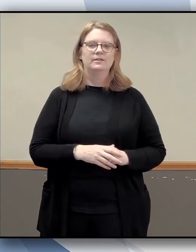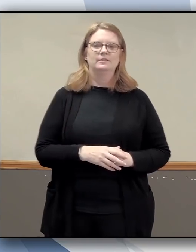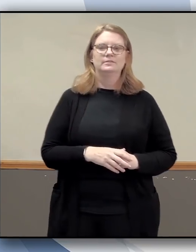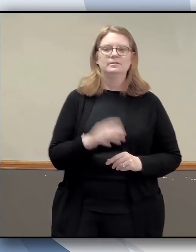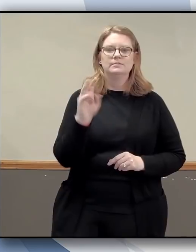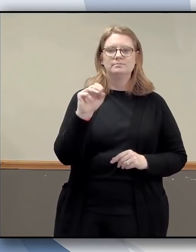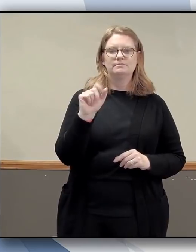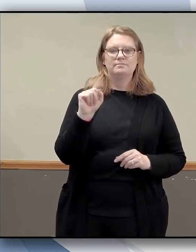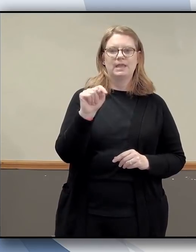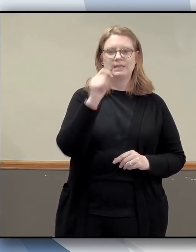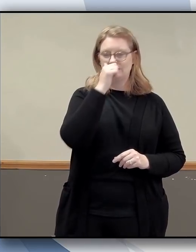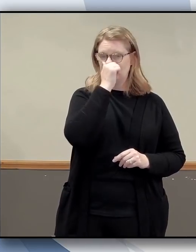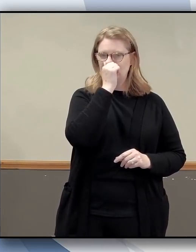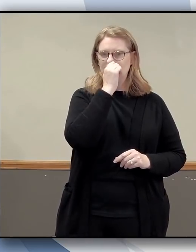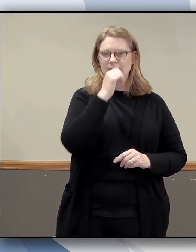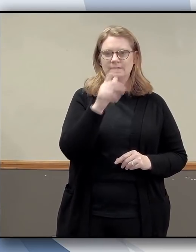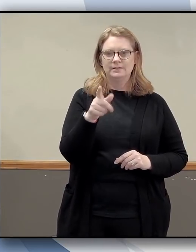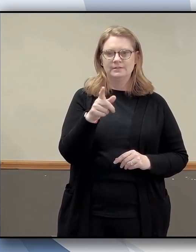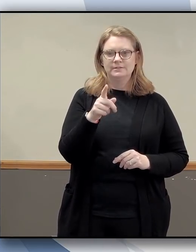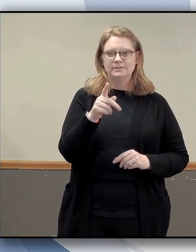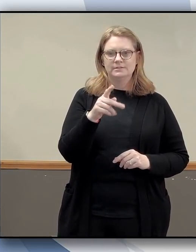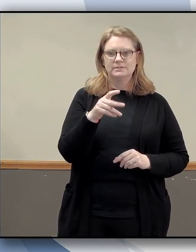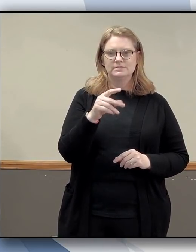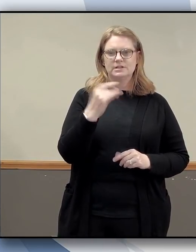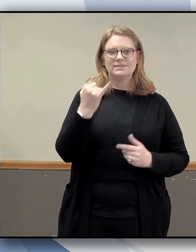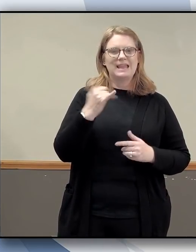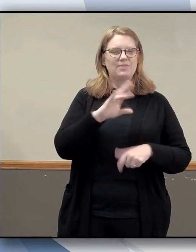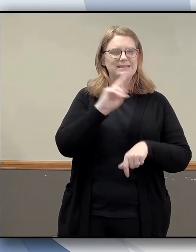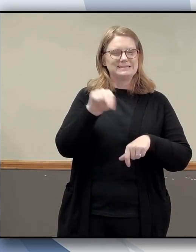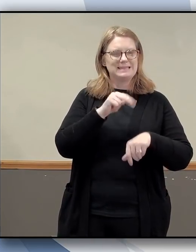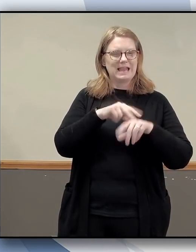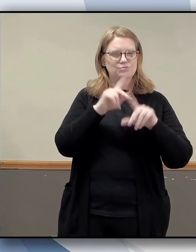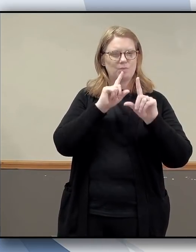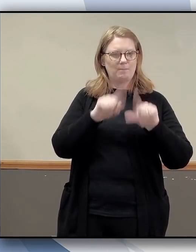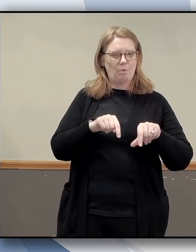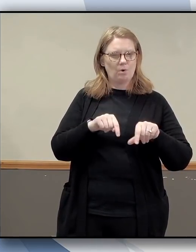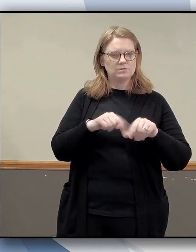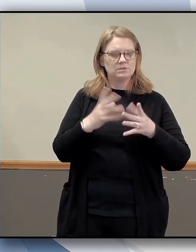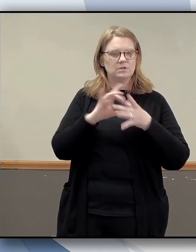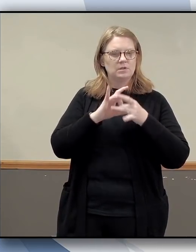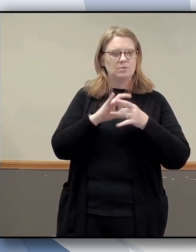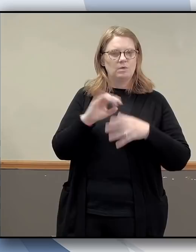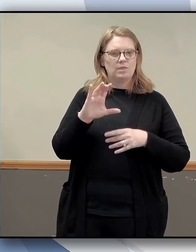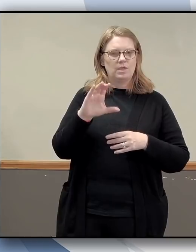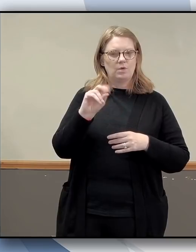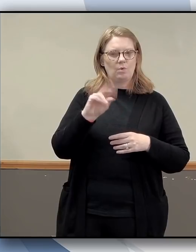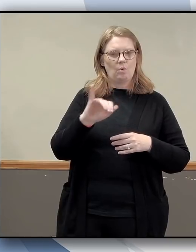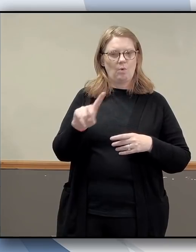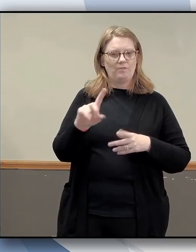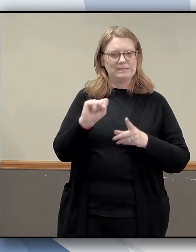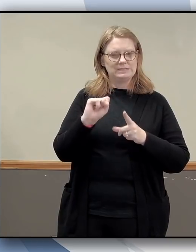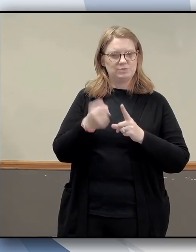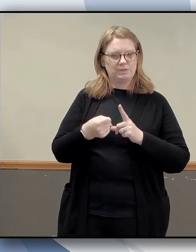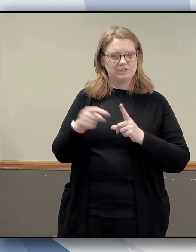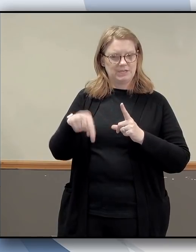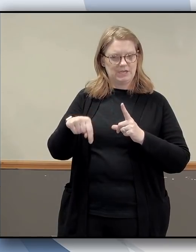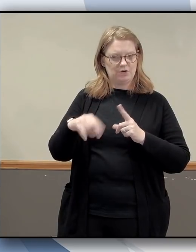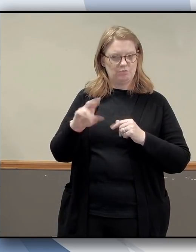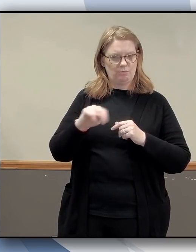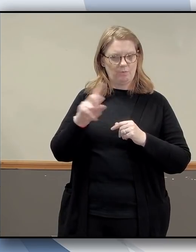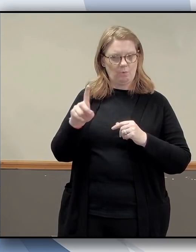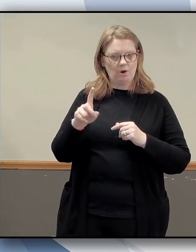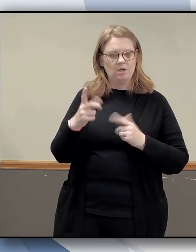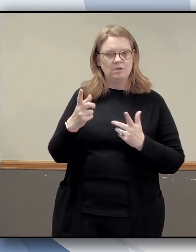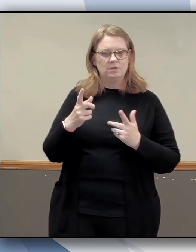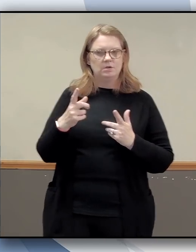You continue to sort of downplay some of these national reports talking about the COVID situation here in North Dakota.